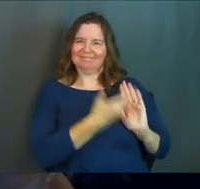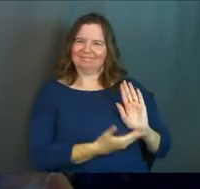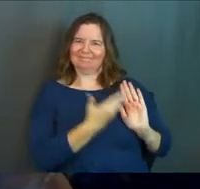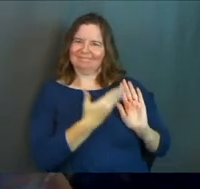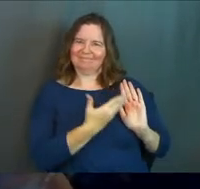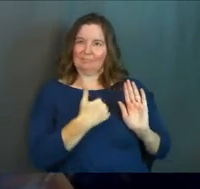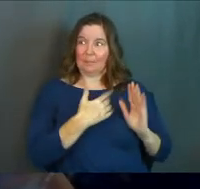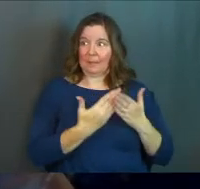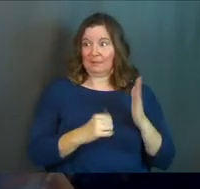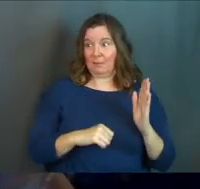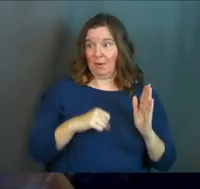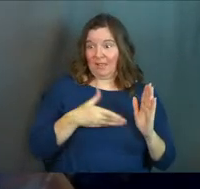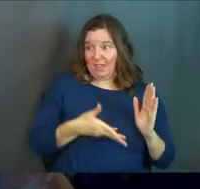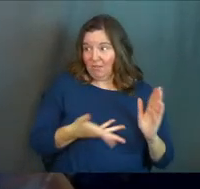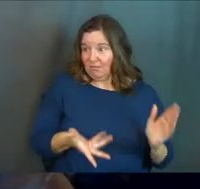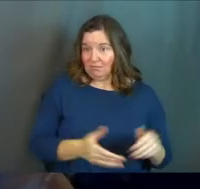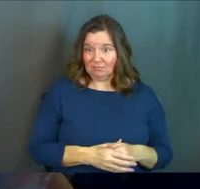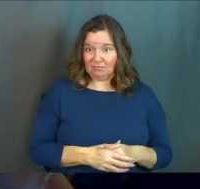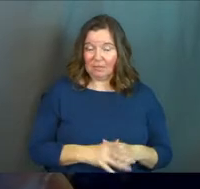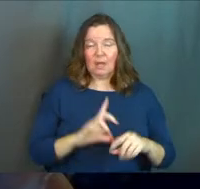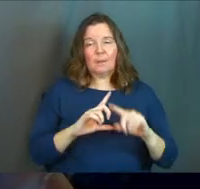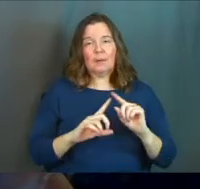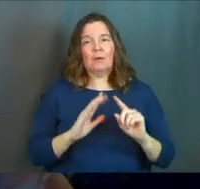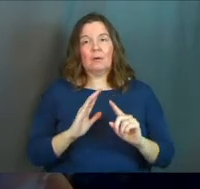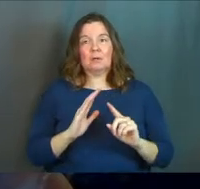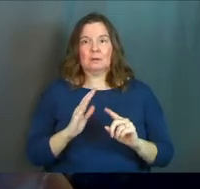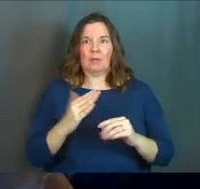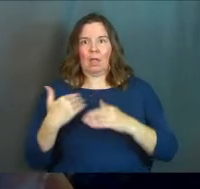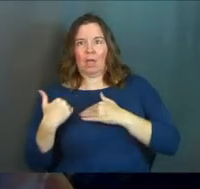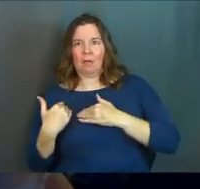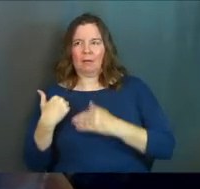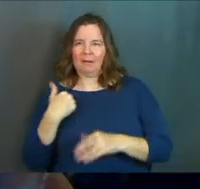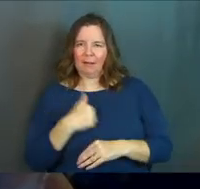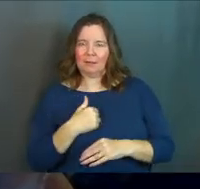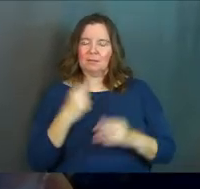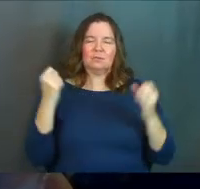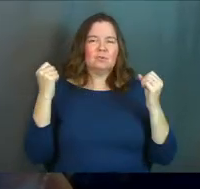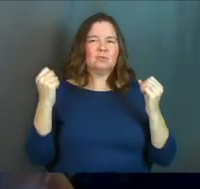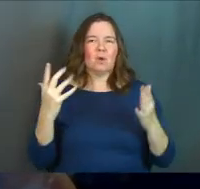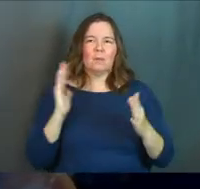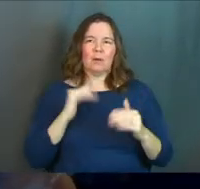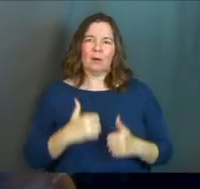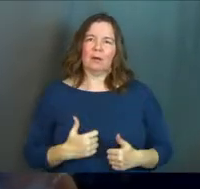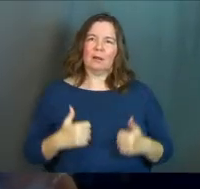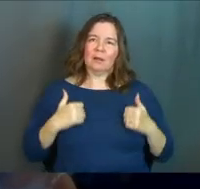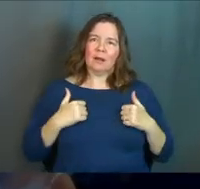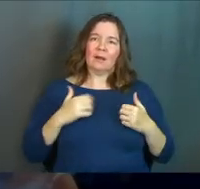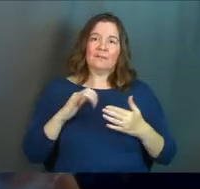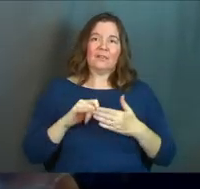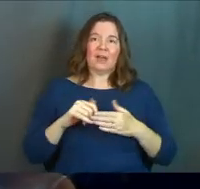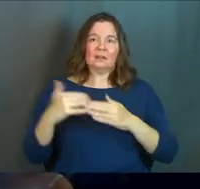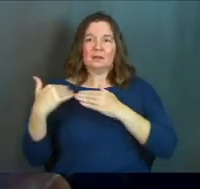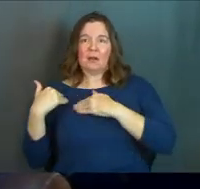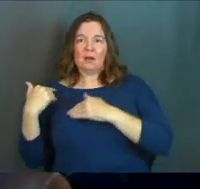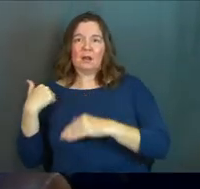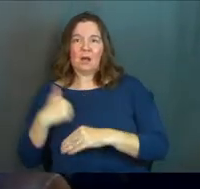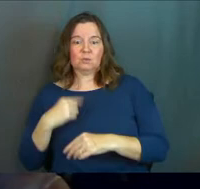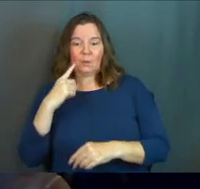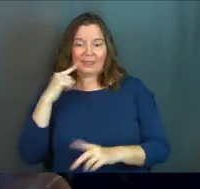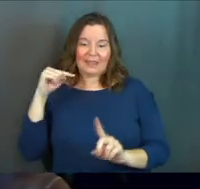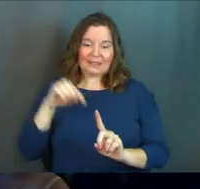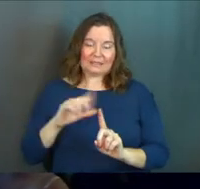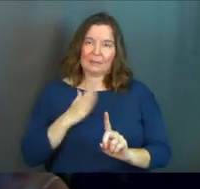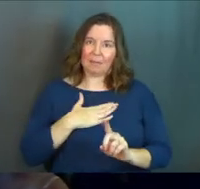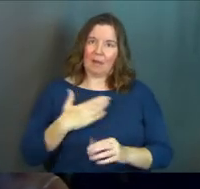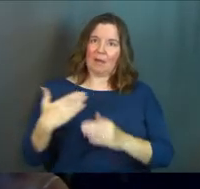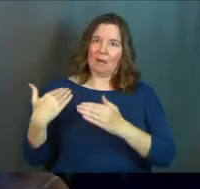Maybe there's some pride there. But it's on us, right? Let's see, there's so much in our life that's on us. We think this